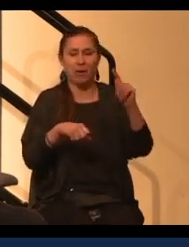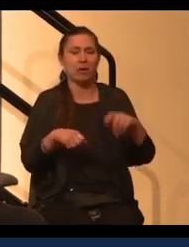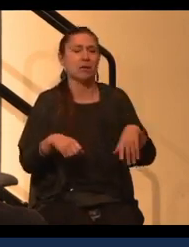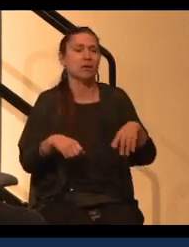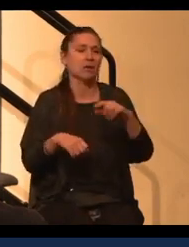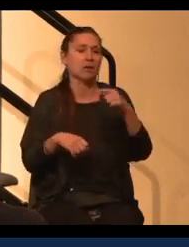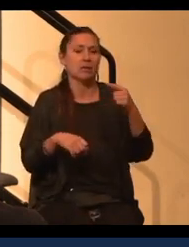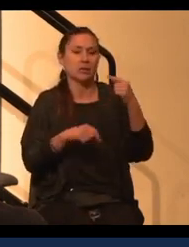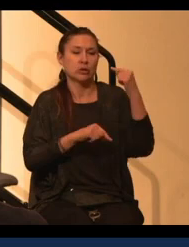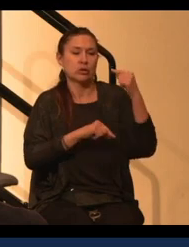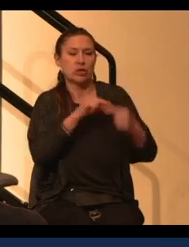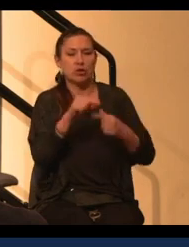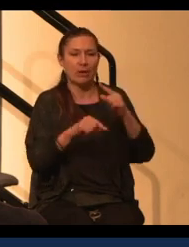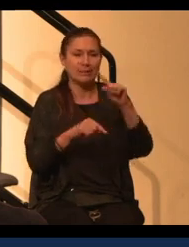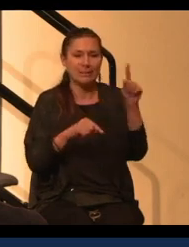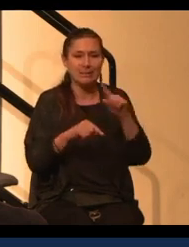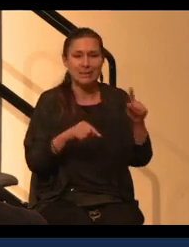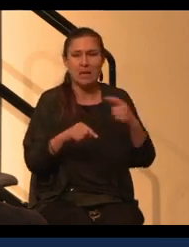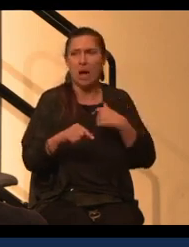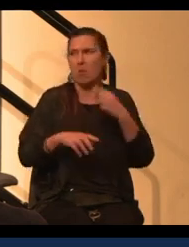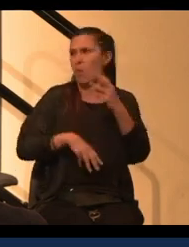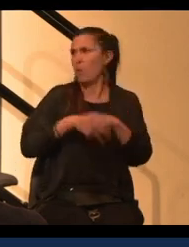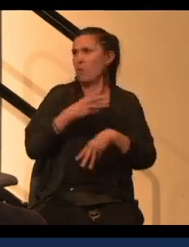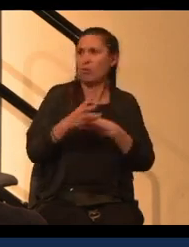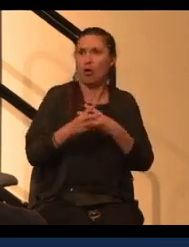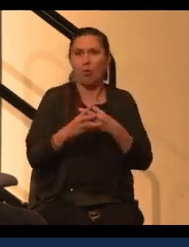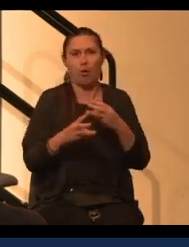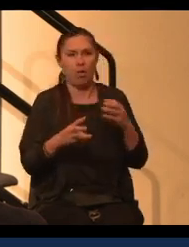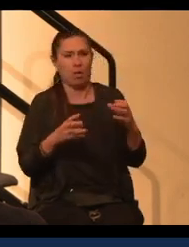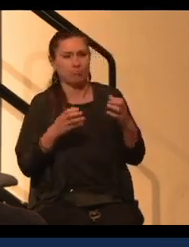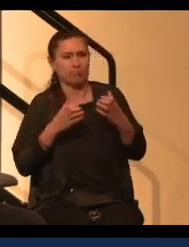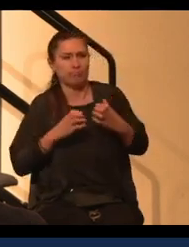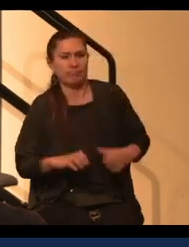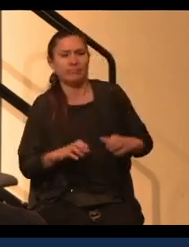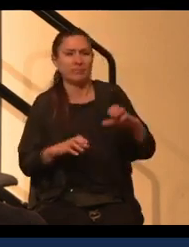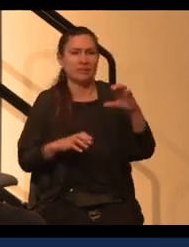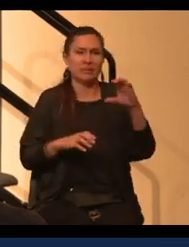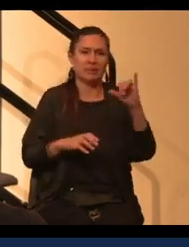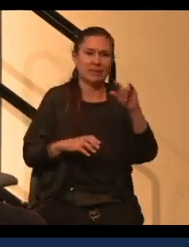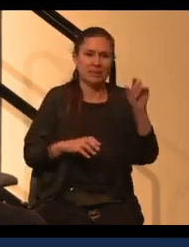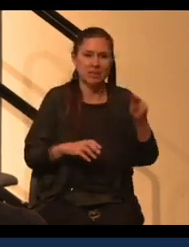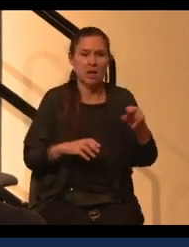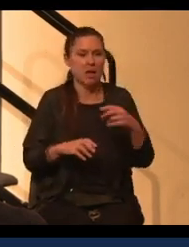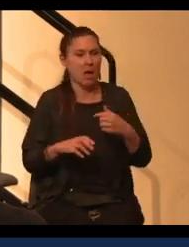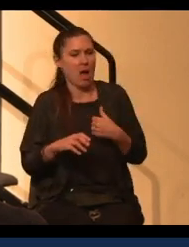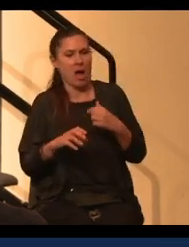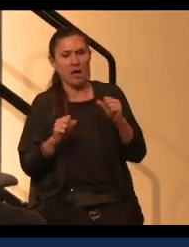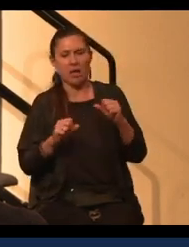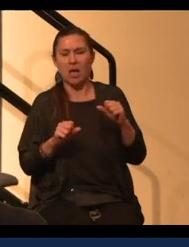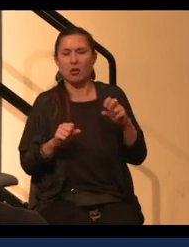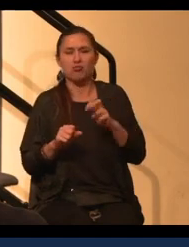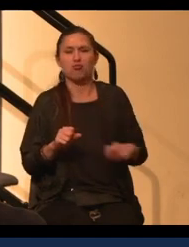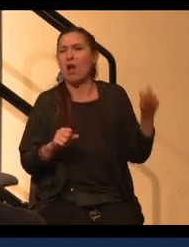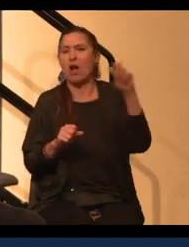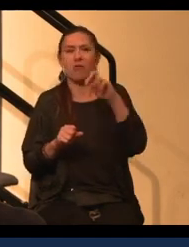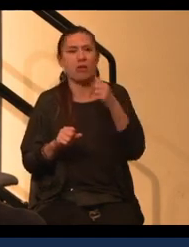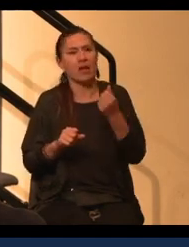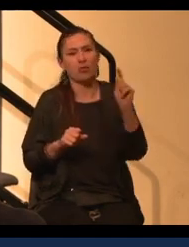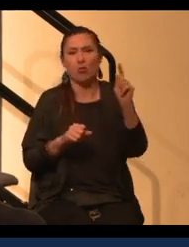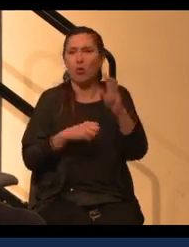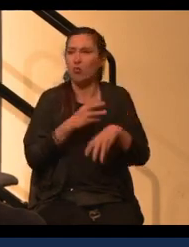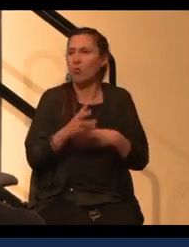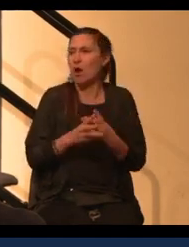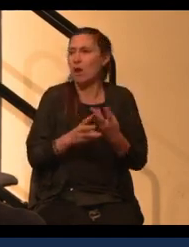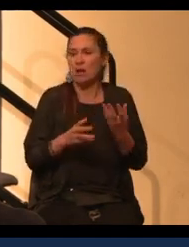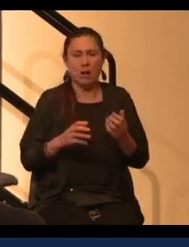global citizens. They don't see themselves as within one location. There's more mobility throughout the world. People who have lived and grown